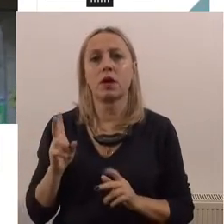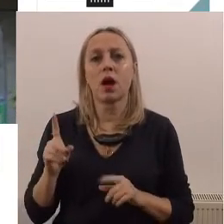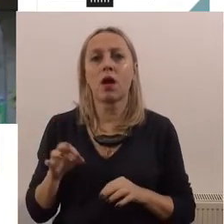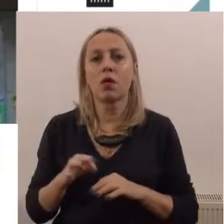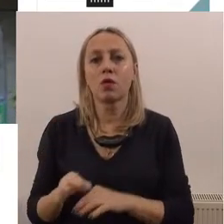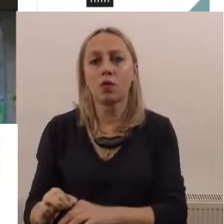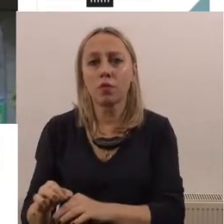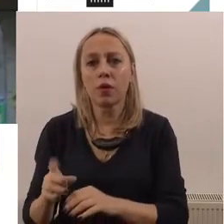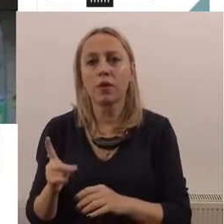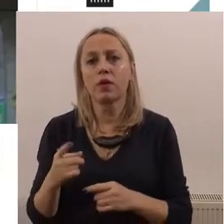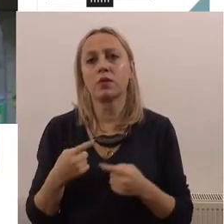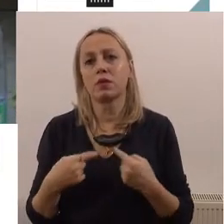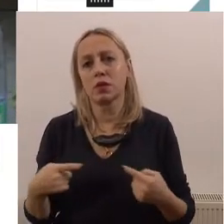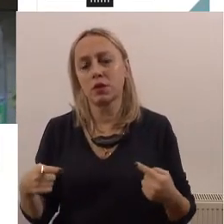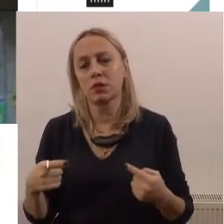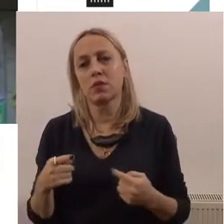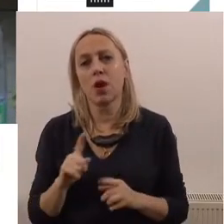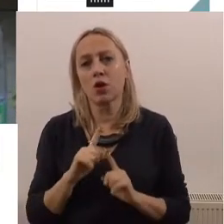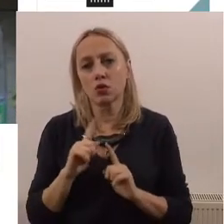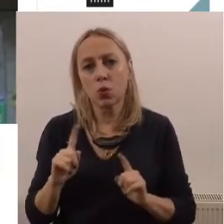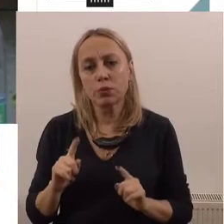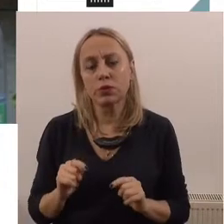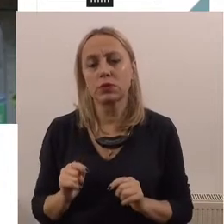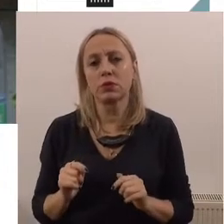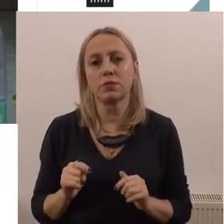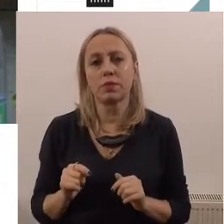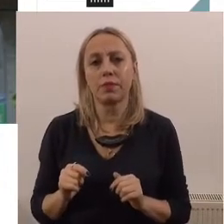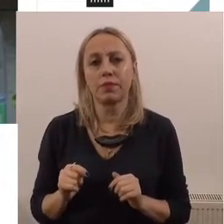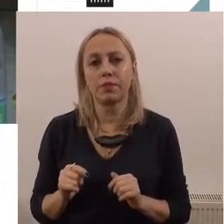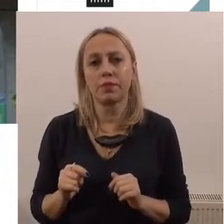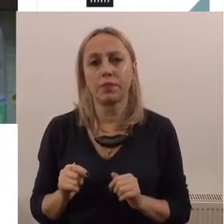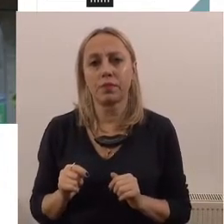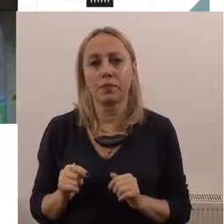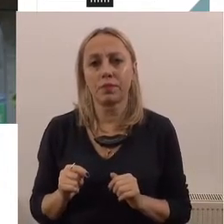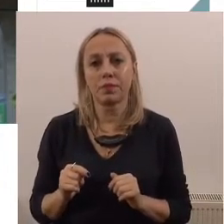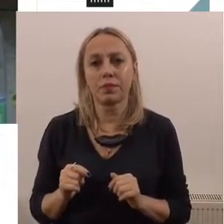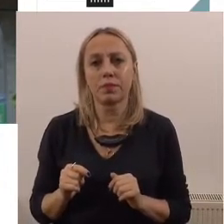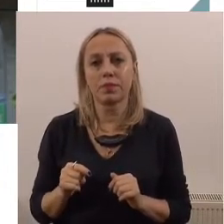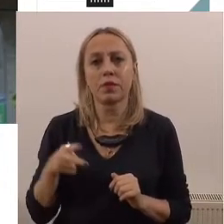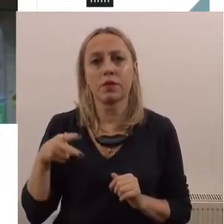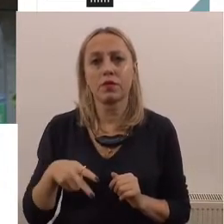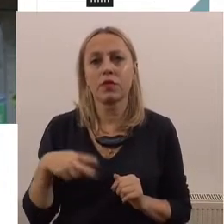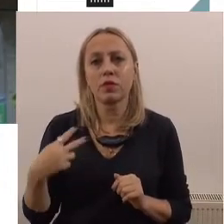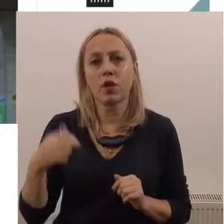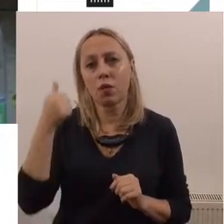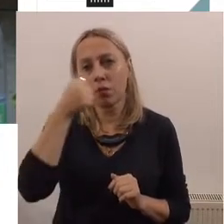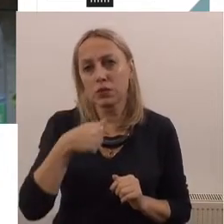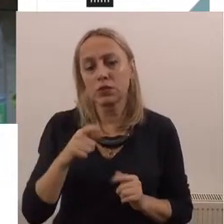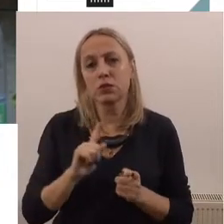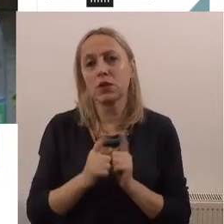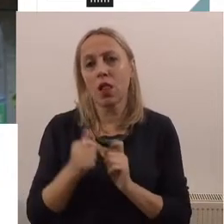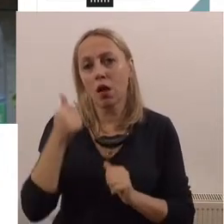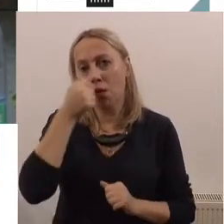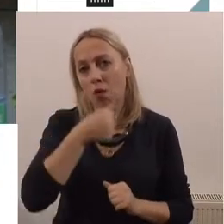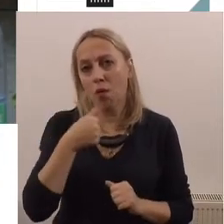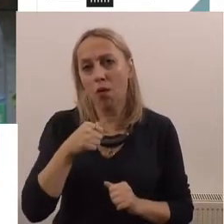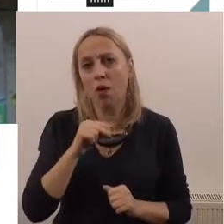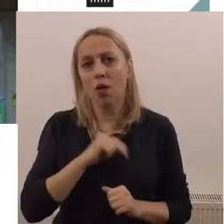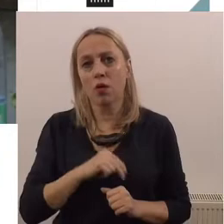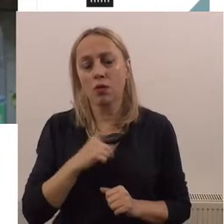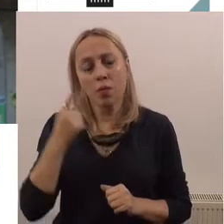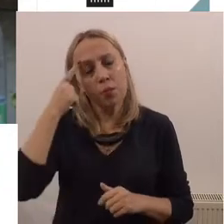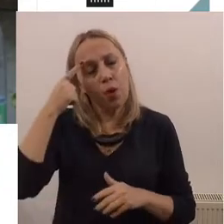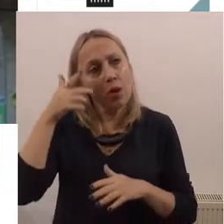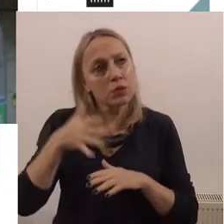how to arrange tours for mentally impaired people. And in